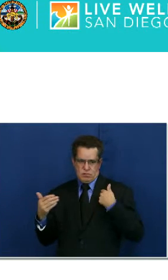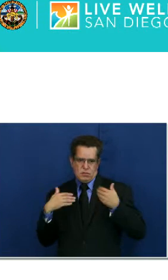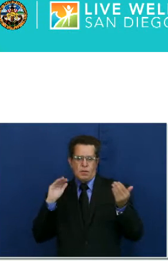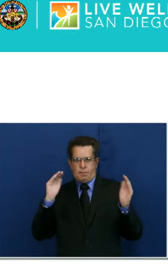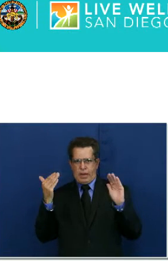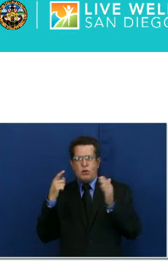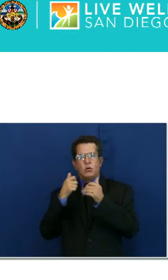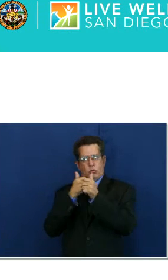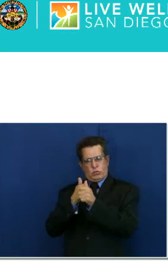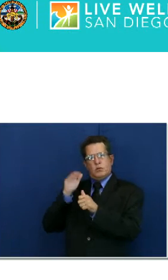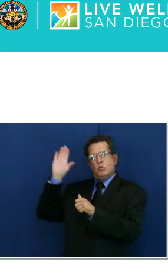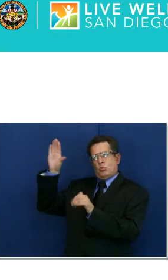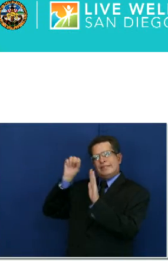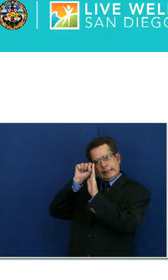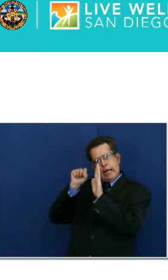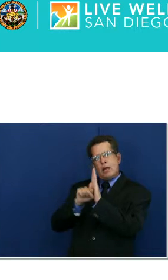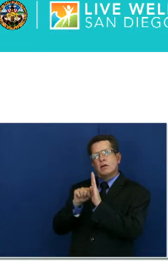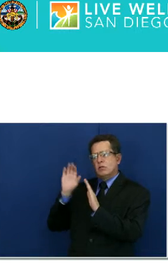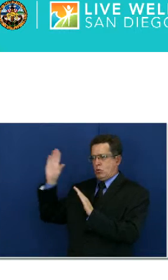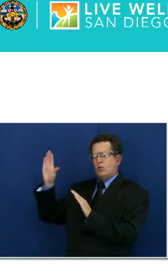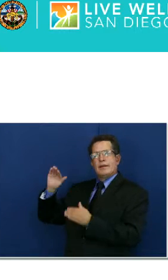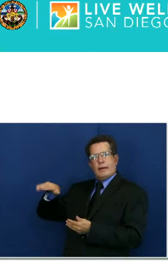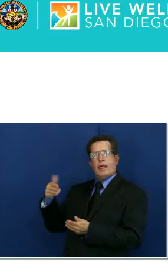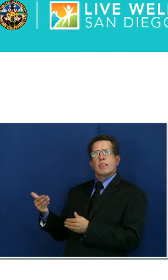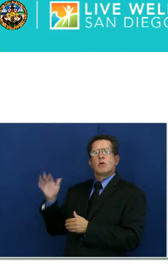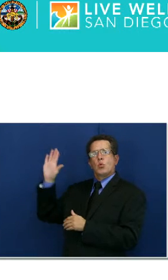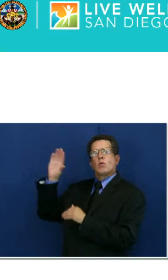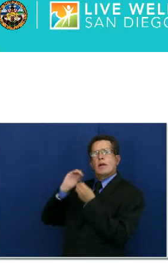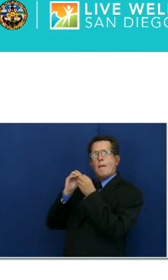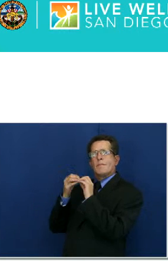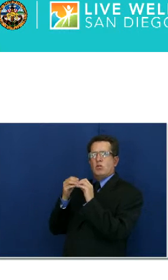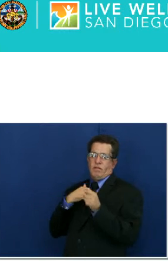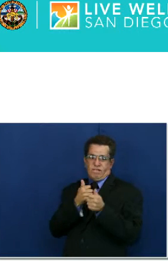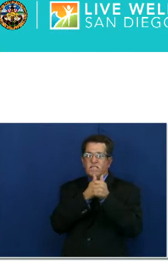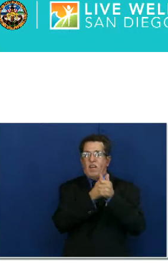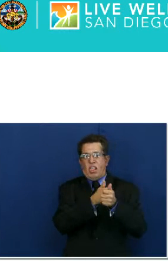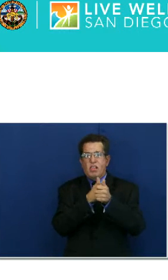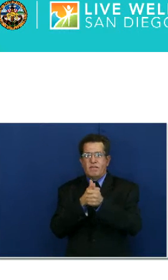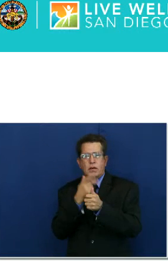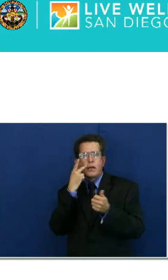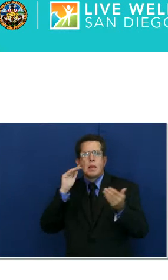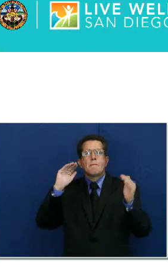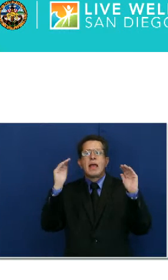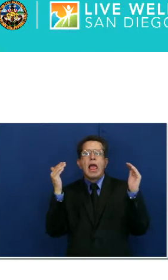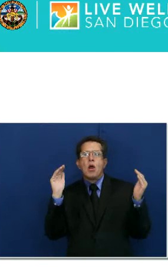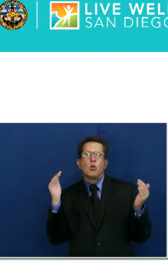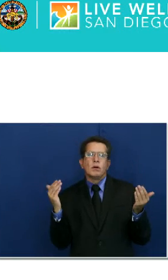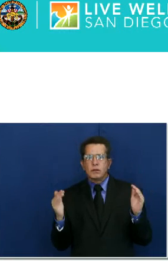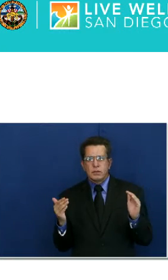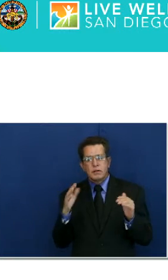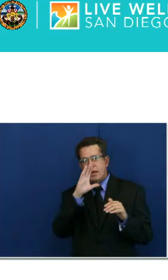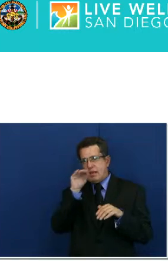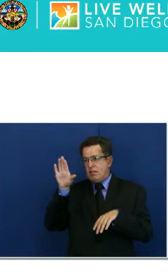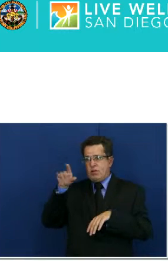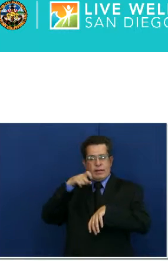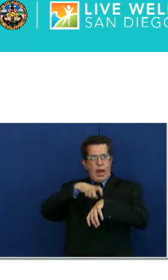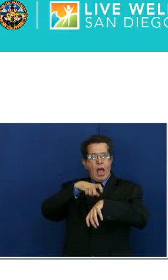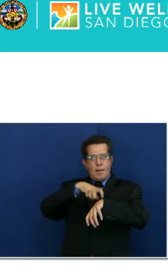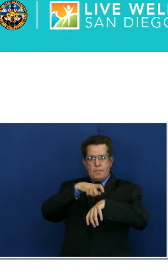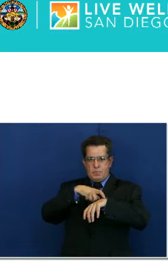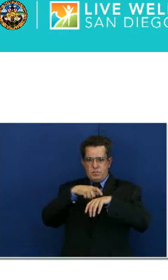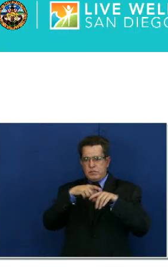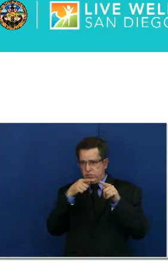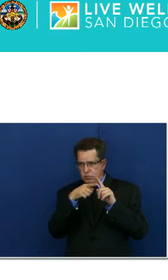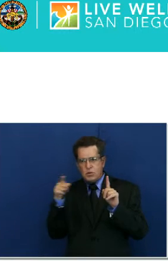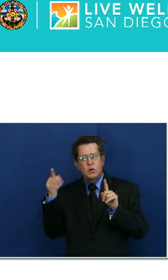the state-registered deaths process. And this time lag will not affect the order, as